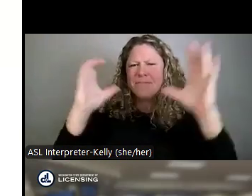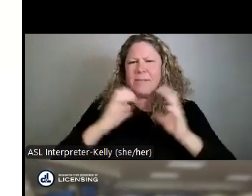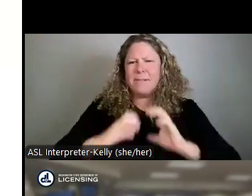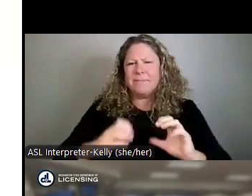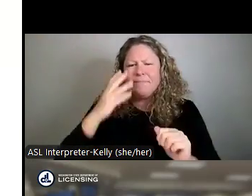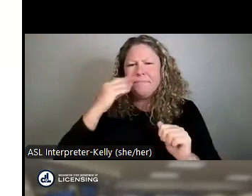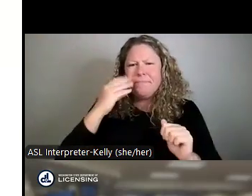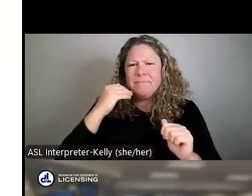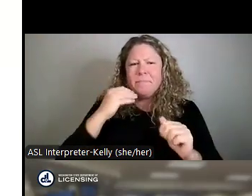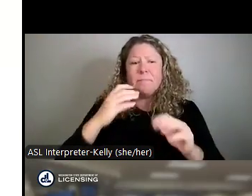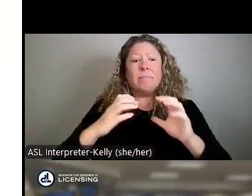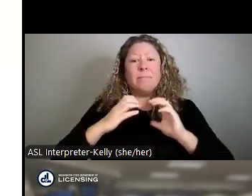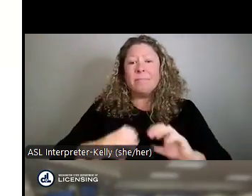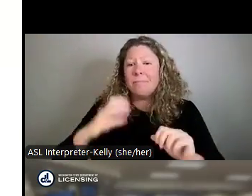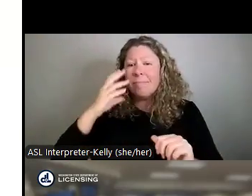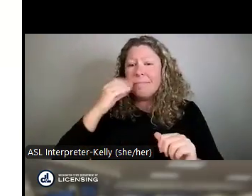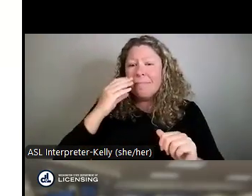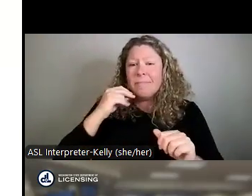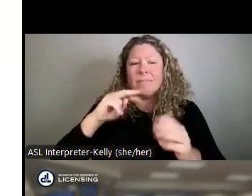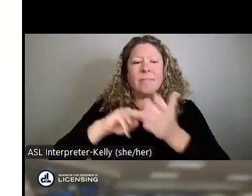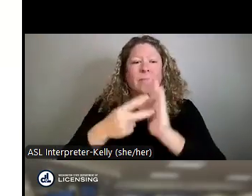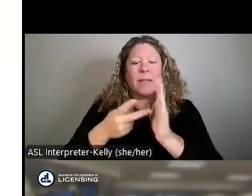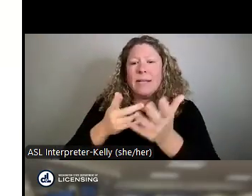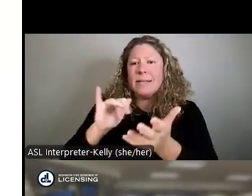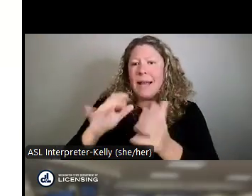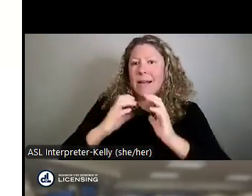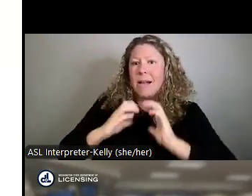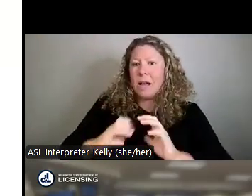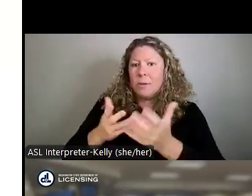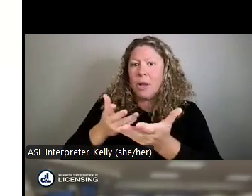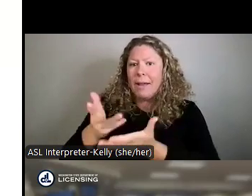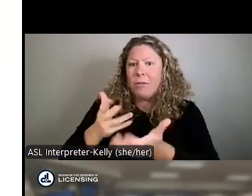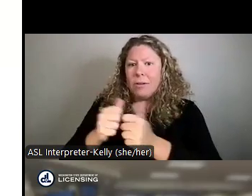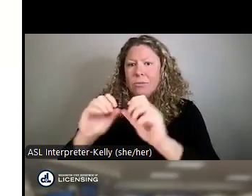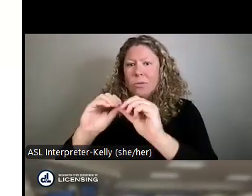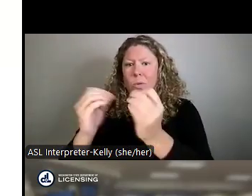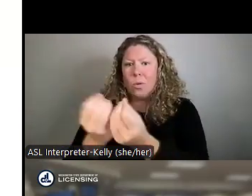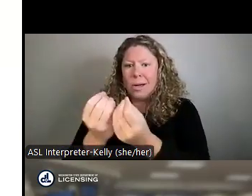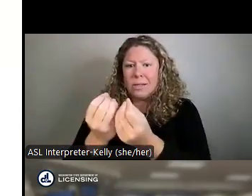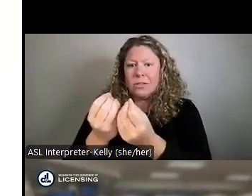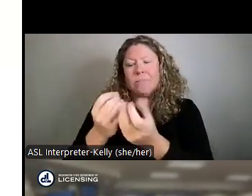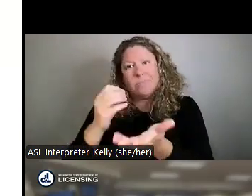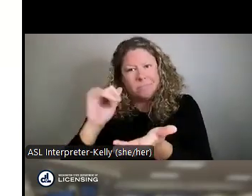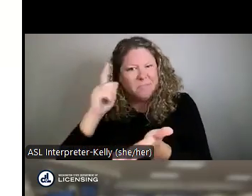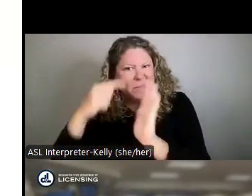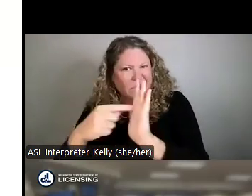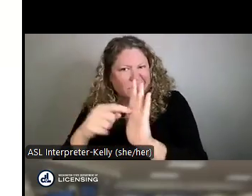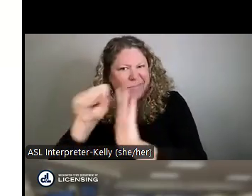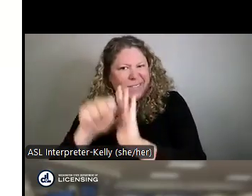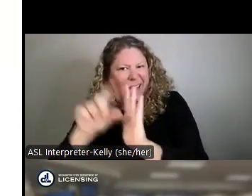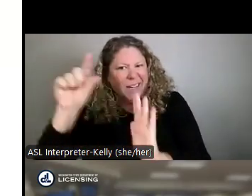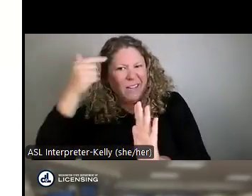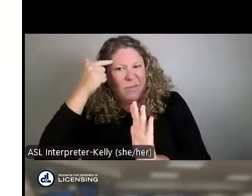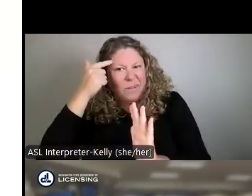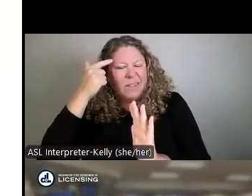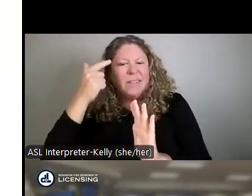Customer experience is the sum of interactions that a customer has with an organization, such as state, government services, and